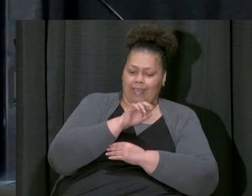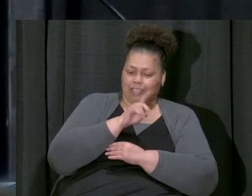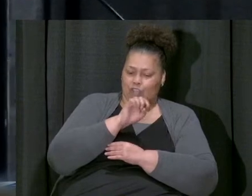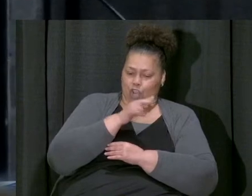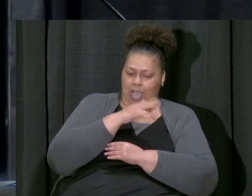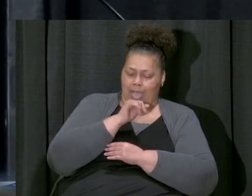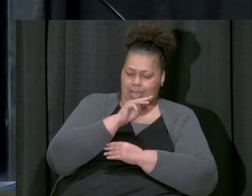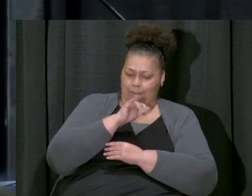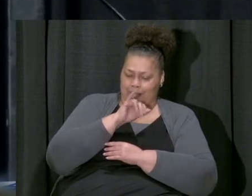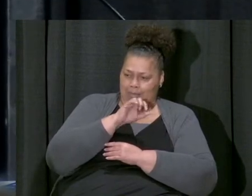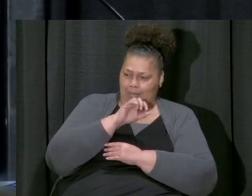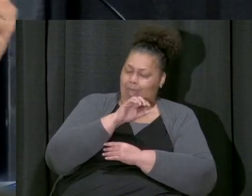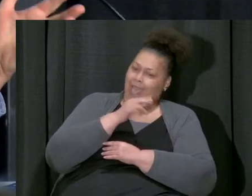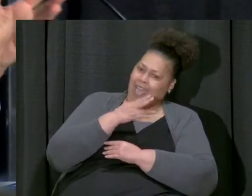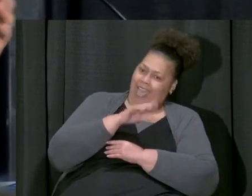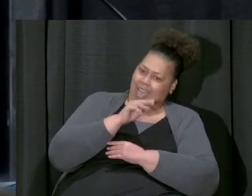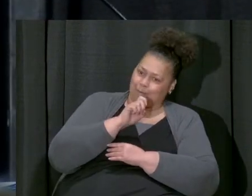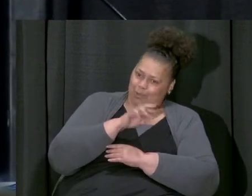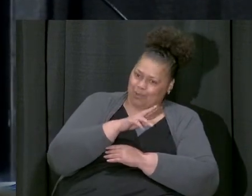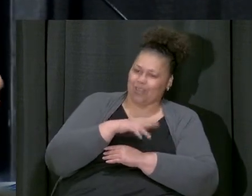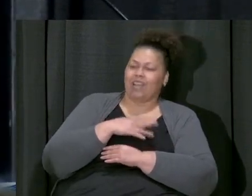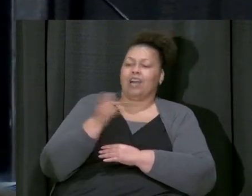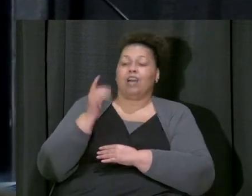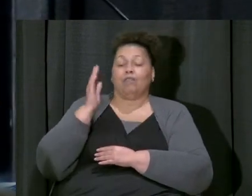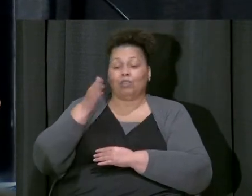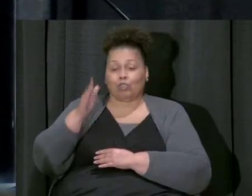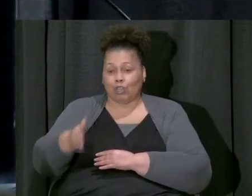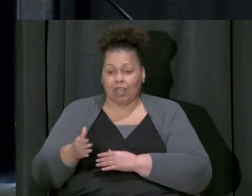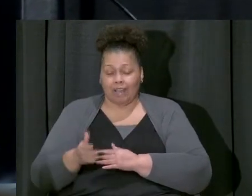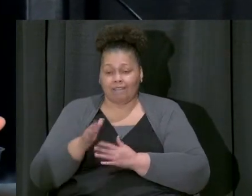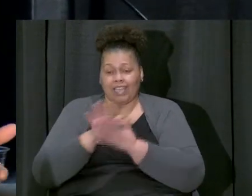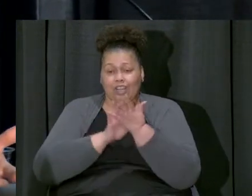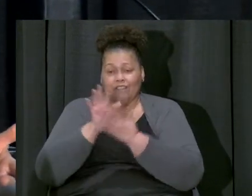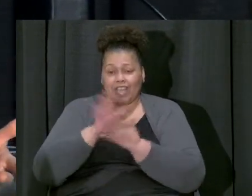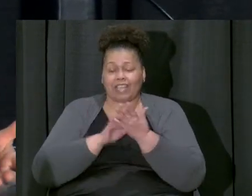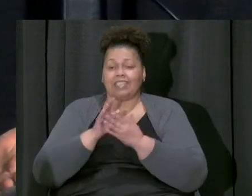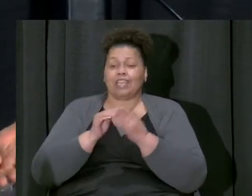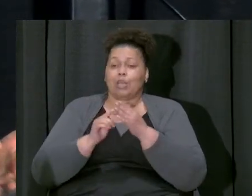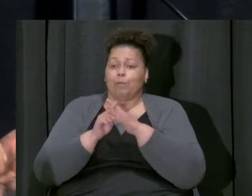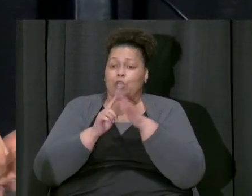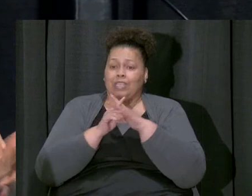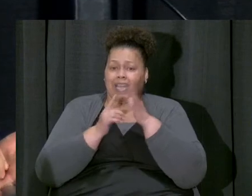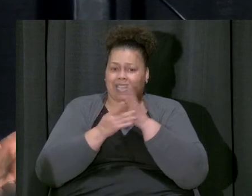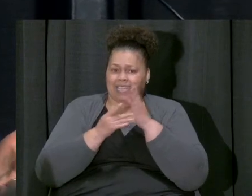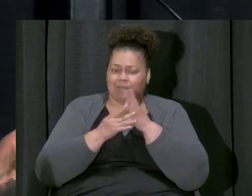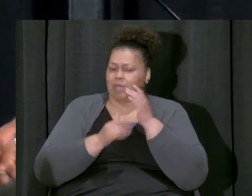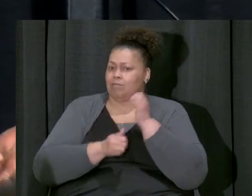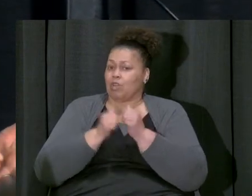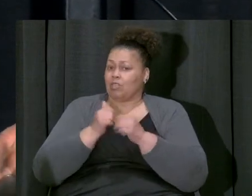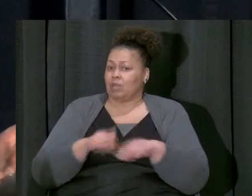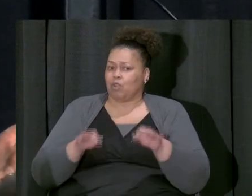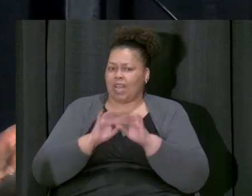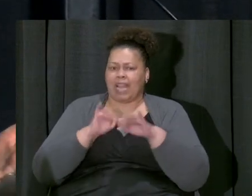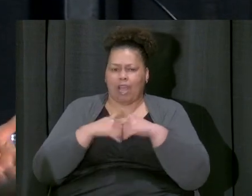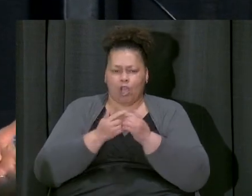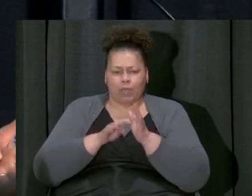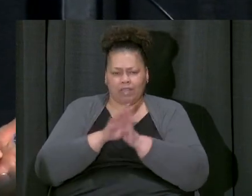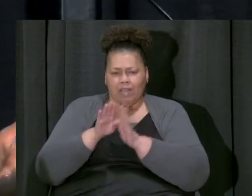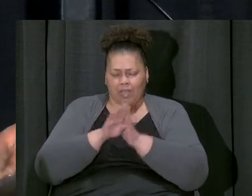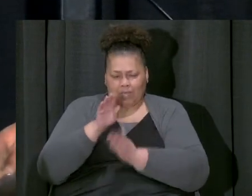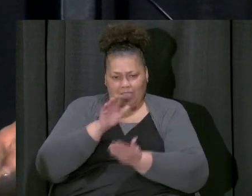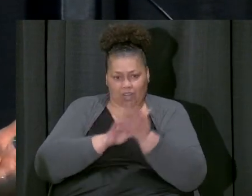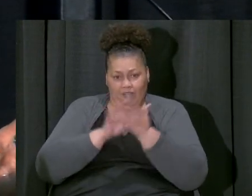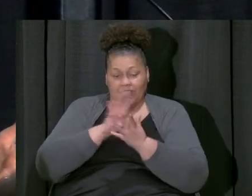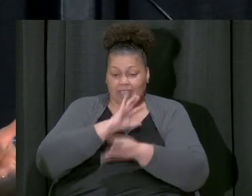interfaces, where are we going, emerging technology, but most importantly, how are we developing interfaces that are